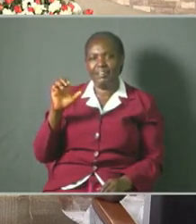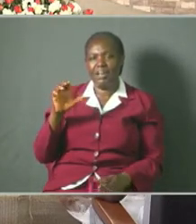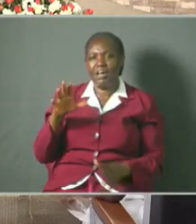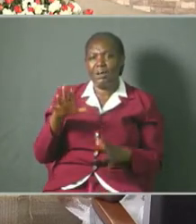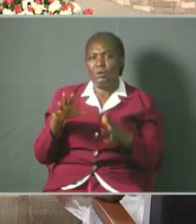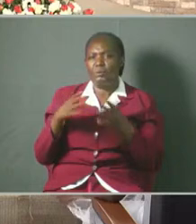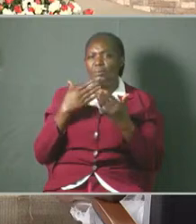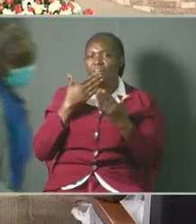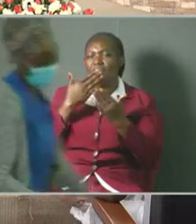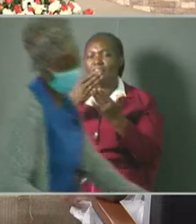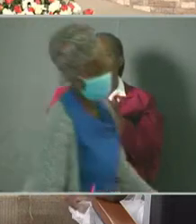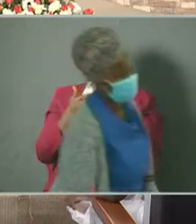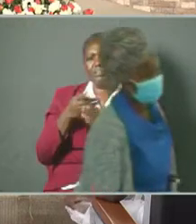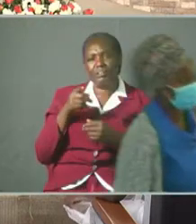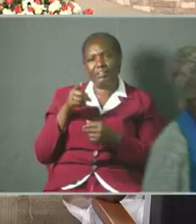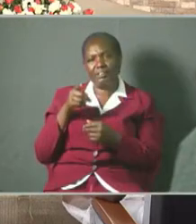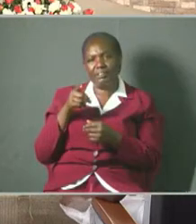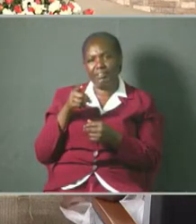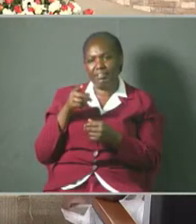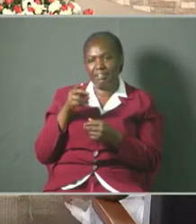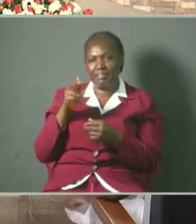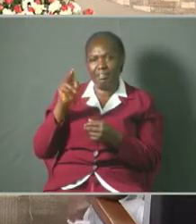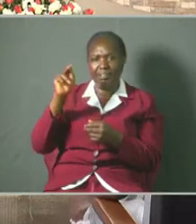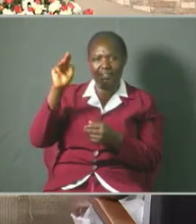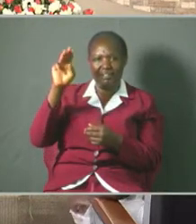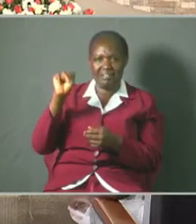her as she sits there.